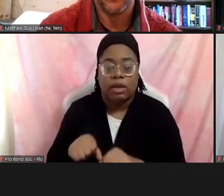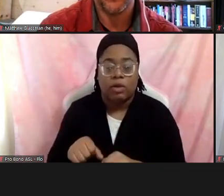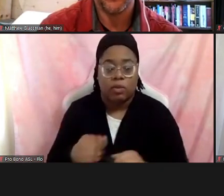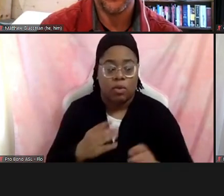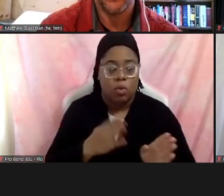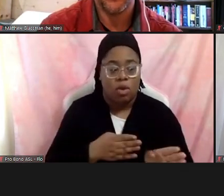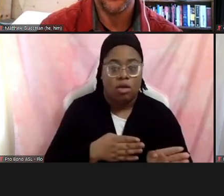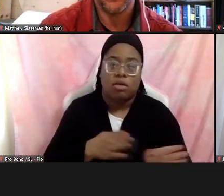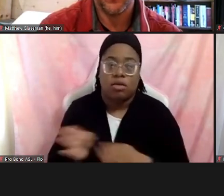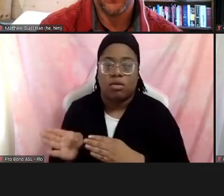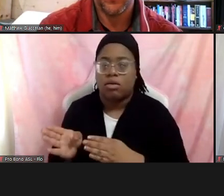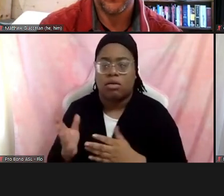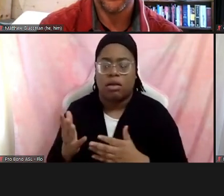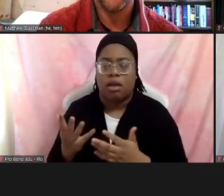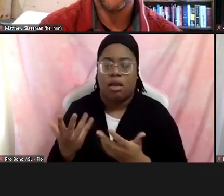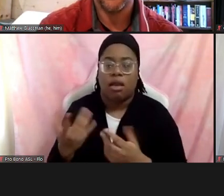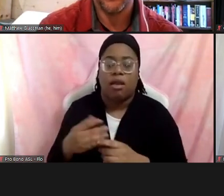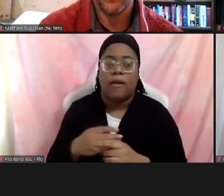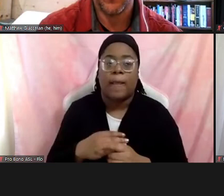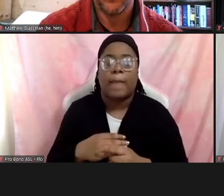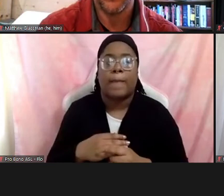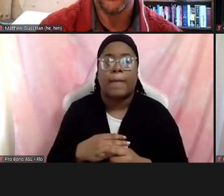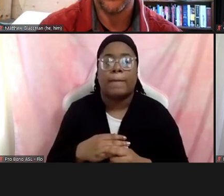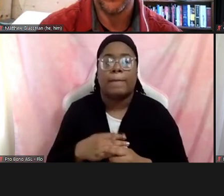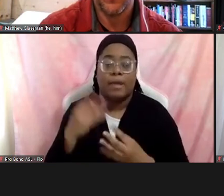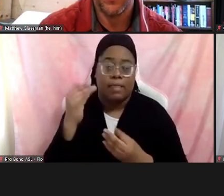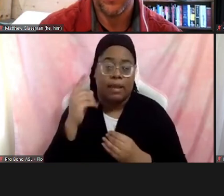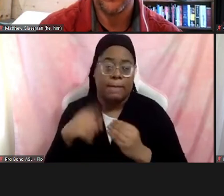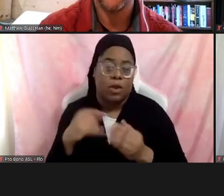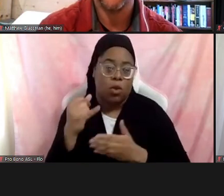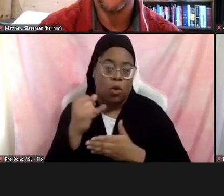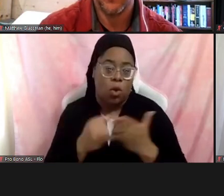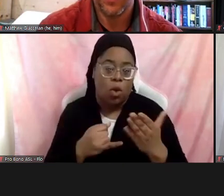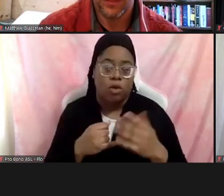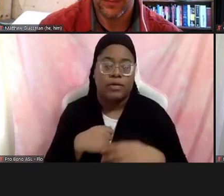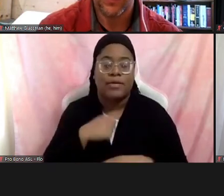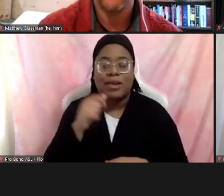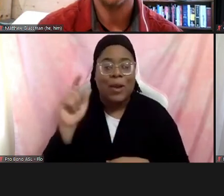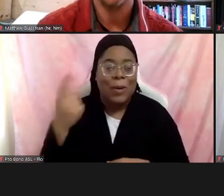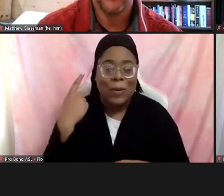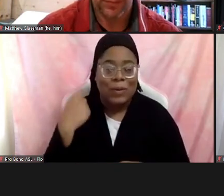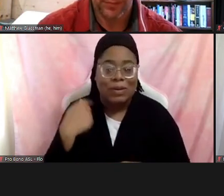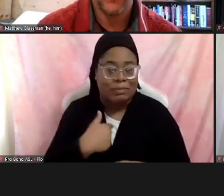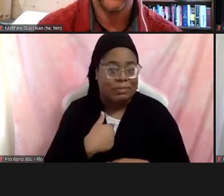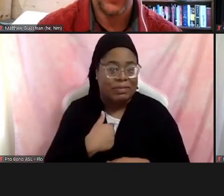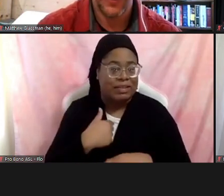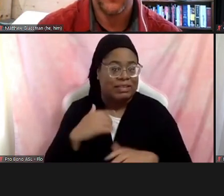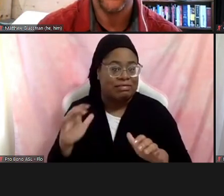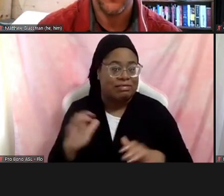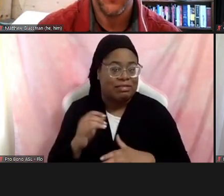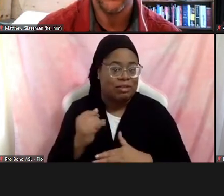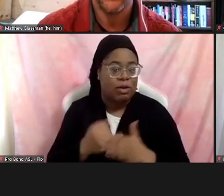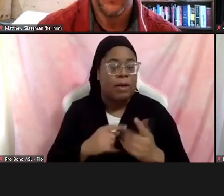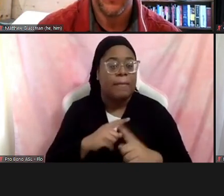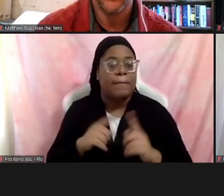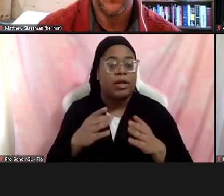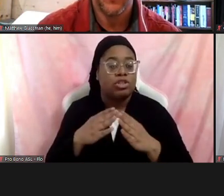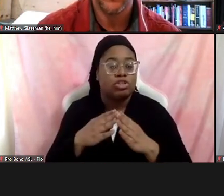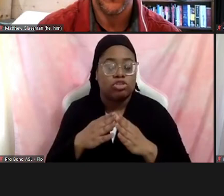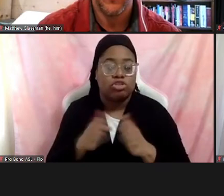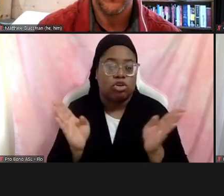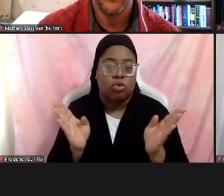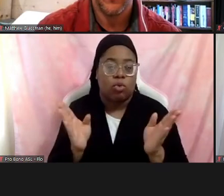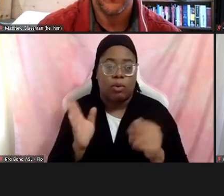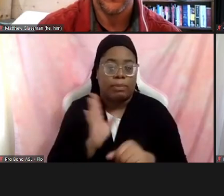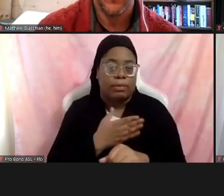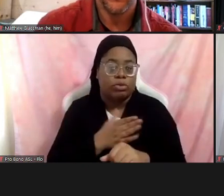place to another? And when I think about what art can do, and I'm not just talking about the stuff that I do in terms of clinical